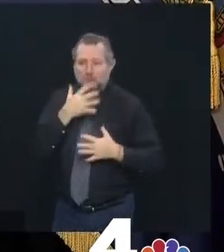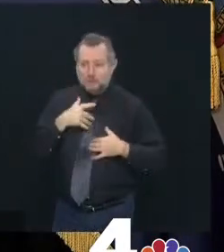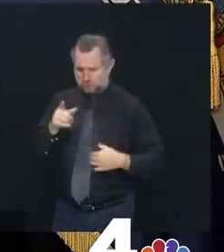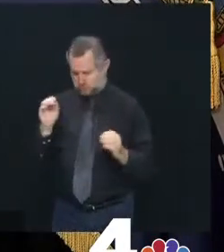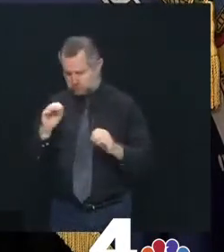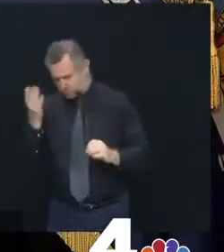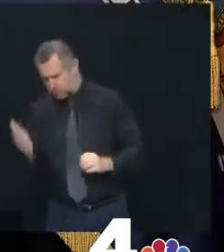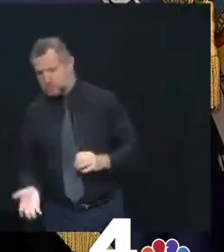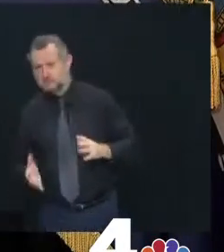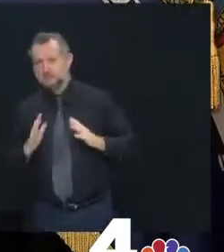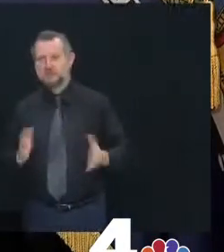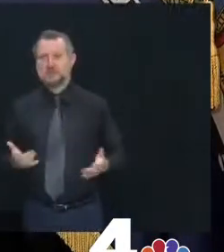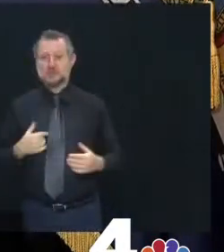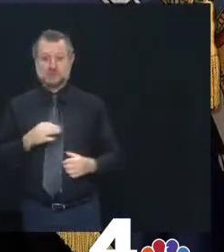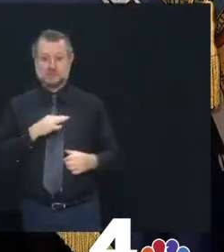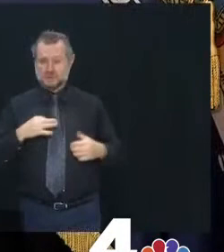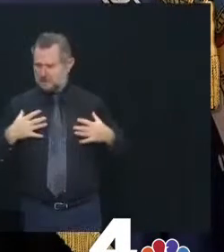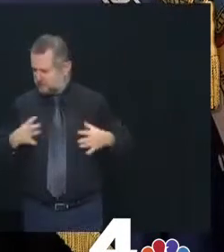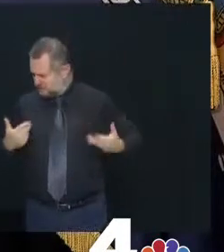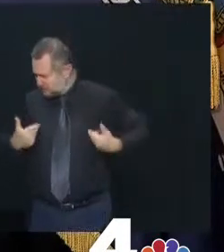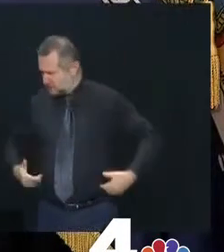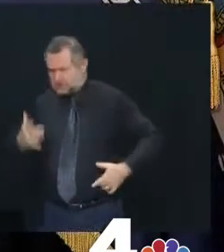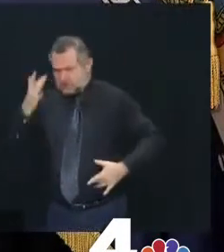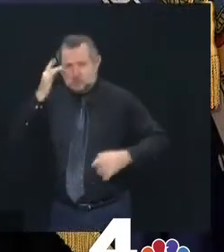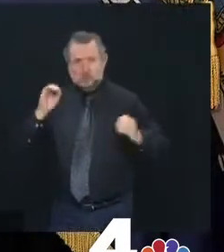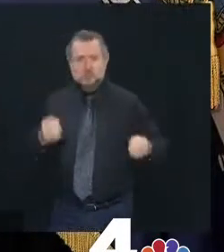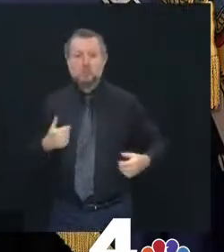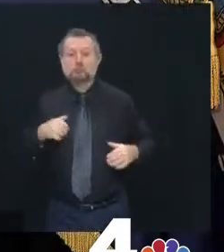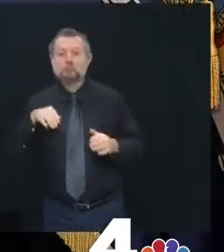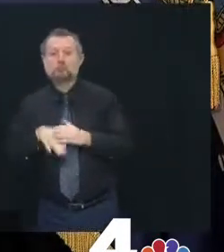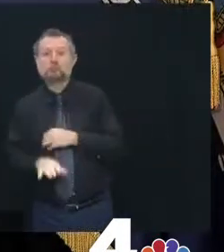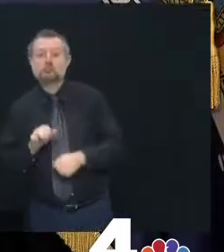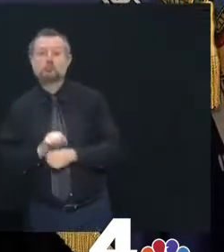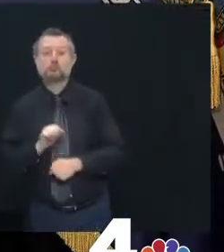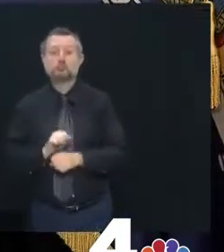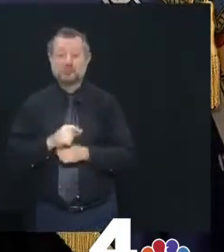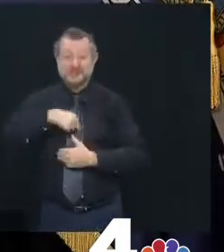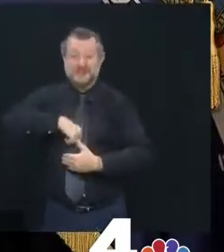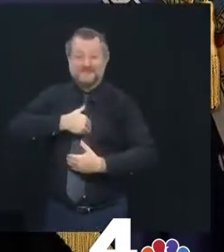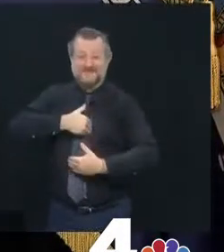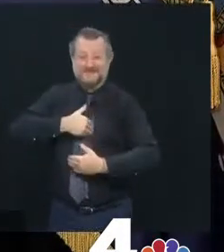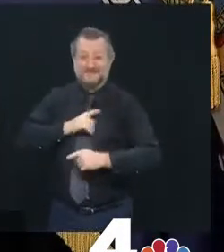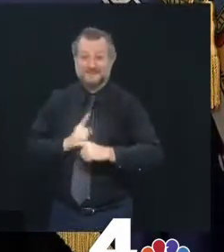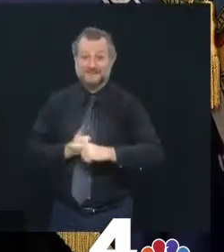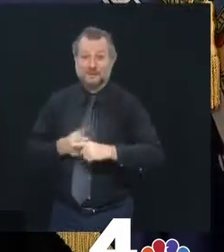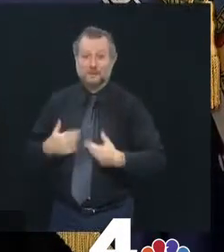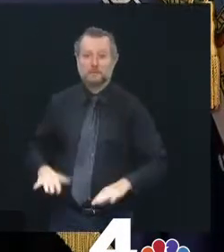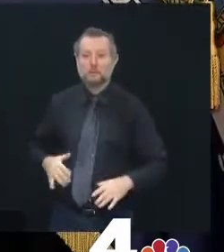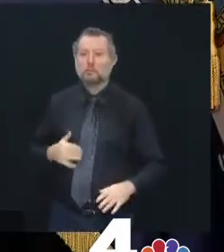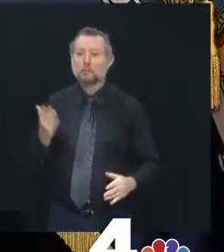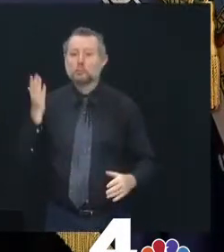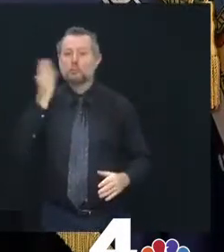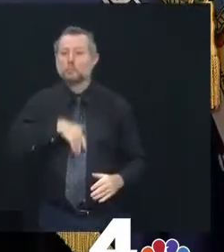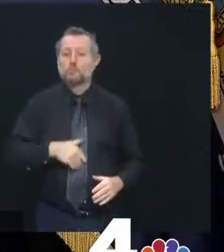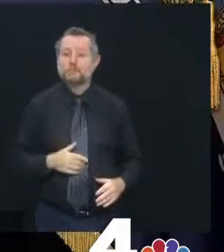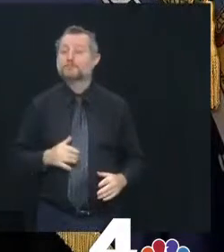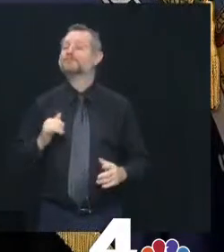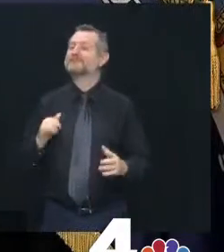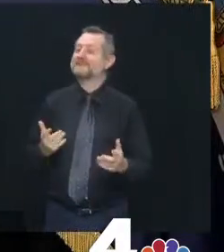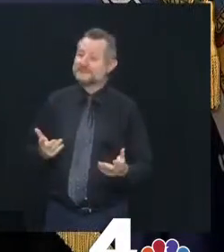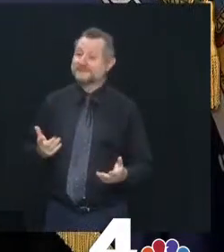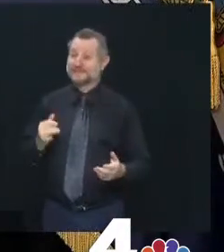symptomatic, they went to work. The only ones who we advised not to go to work